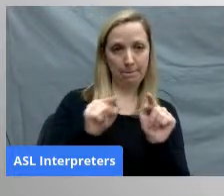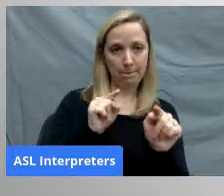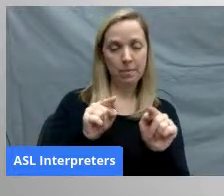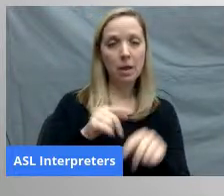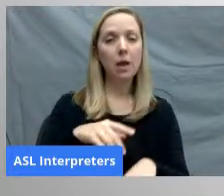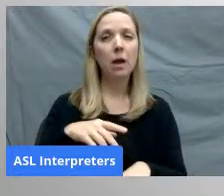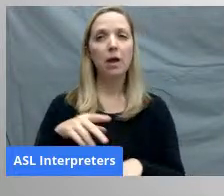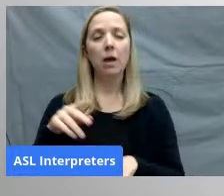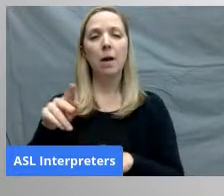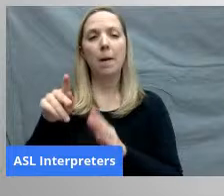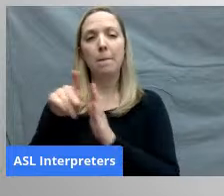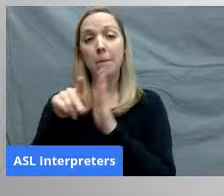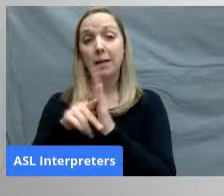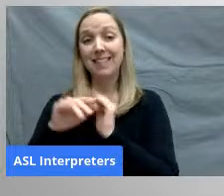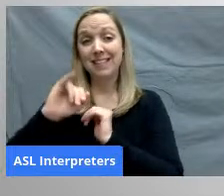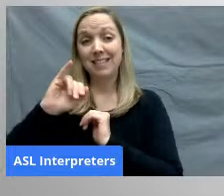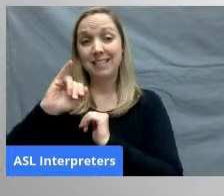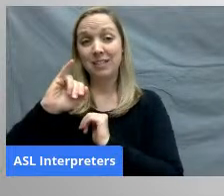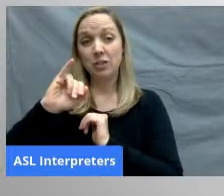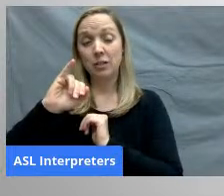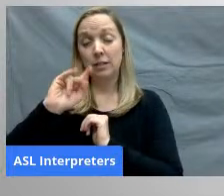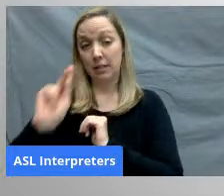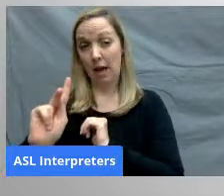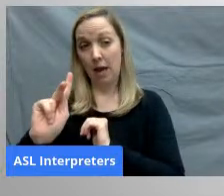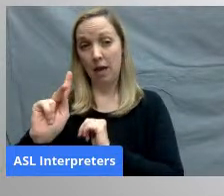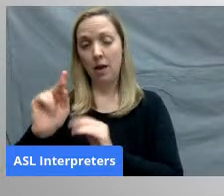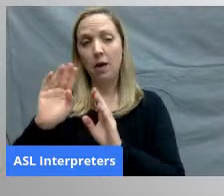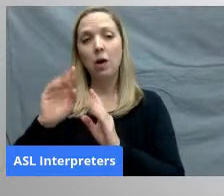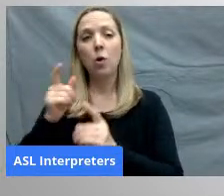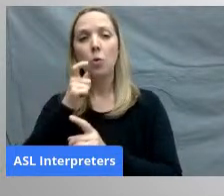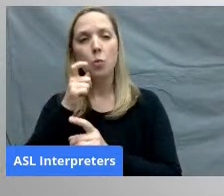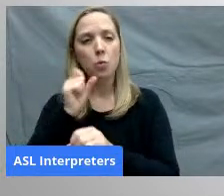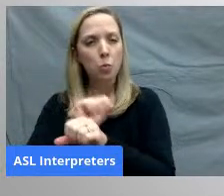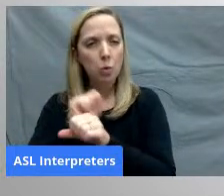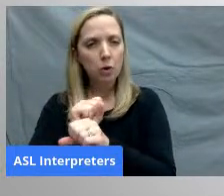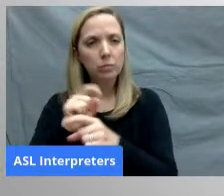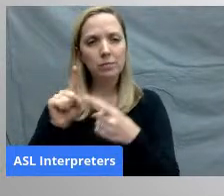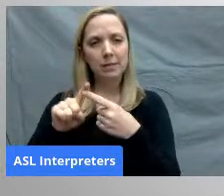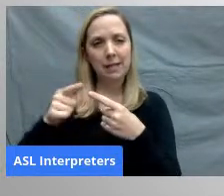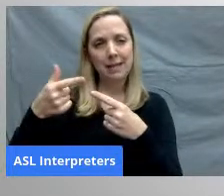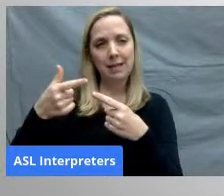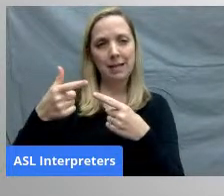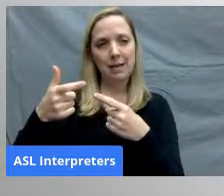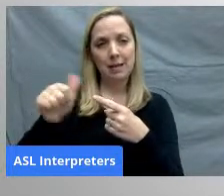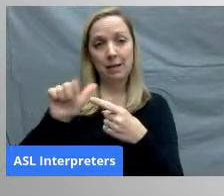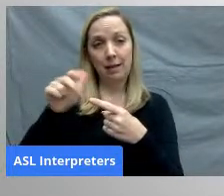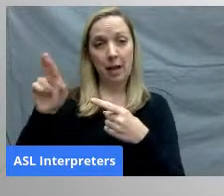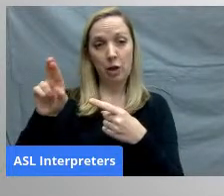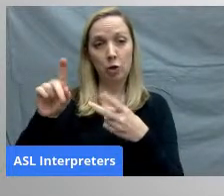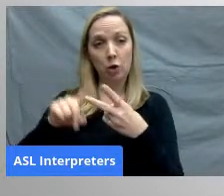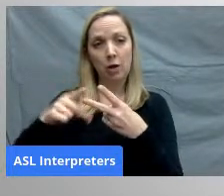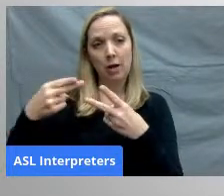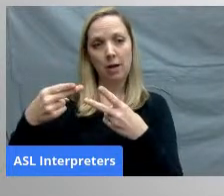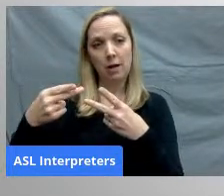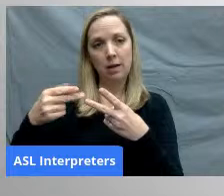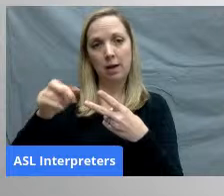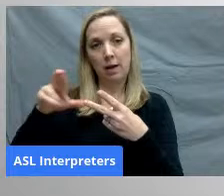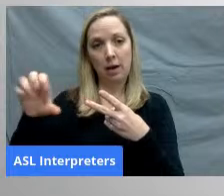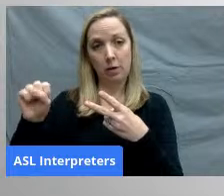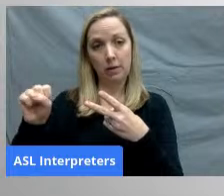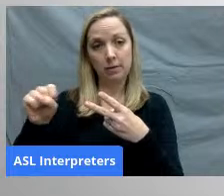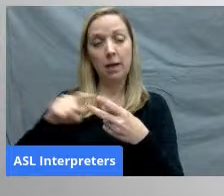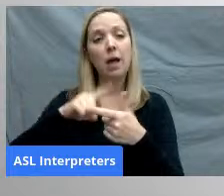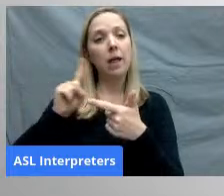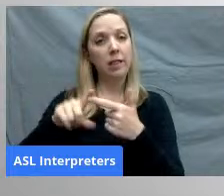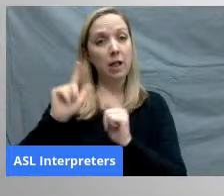Gallagher and Mr. Harris, and they brought the policies forward, and then Mr. Pruitt looked at them. So there were some legal